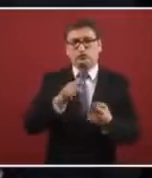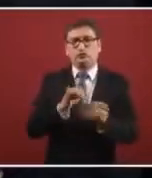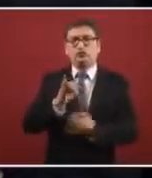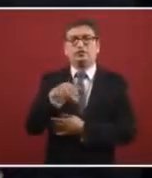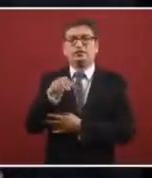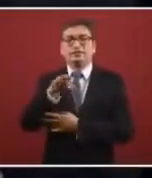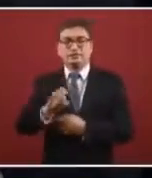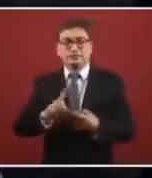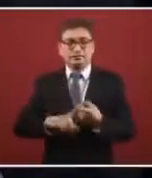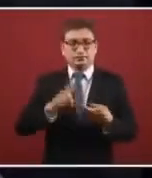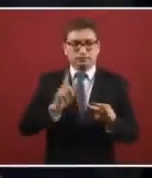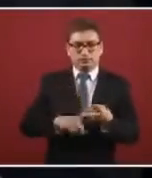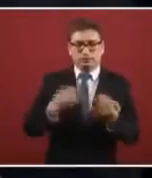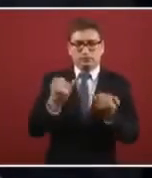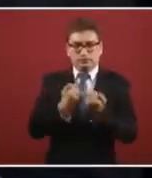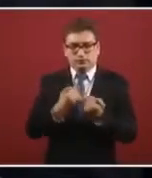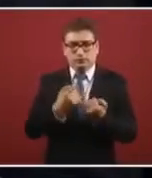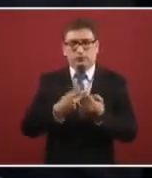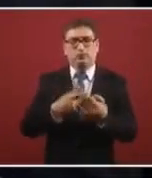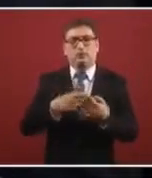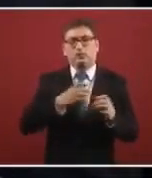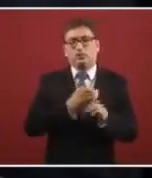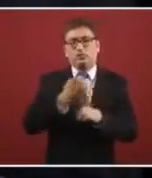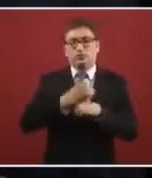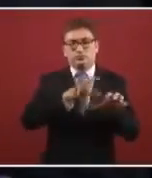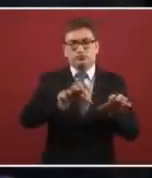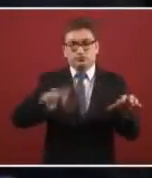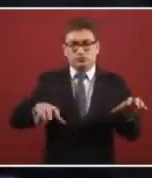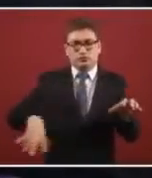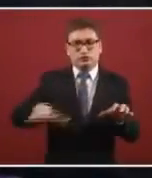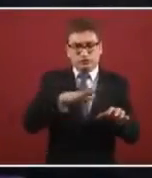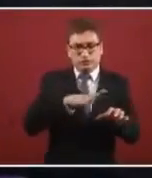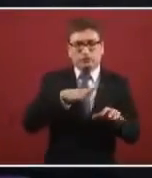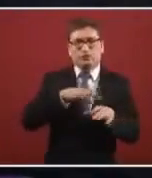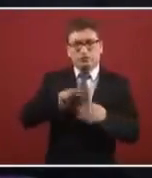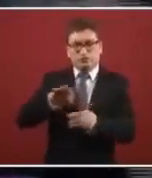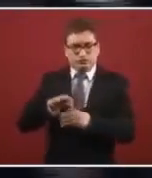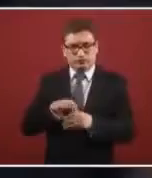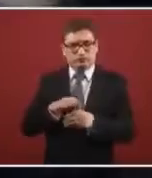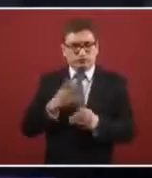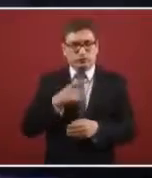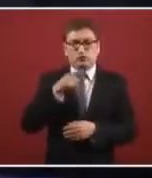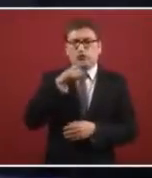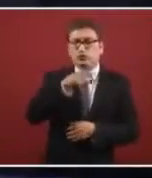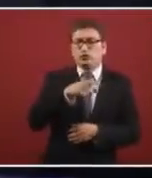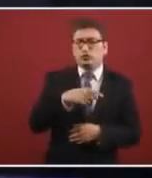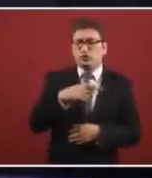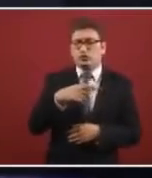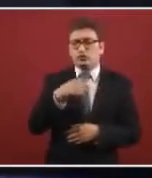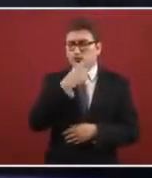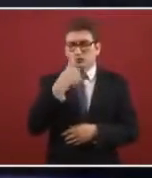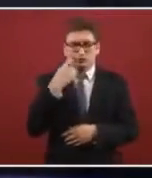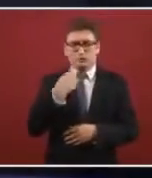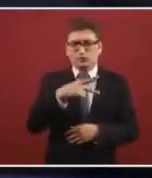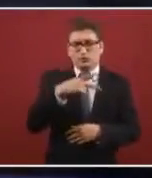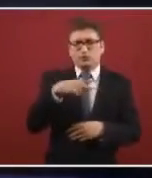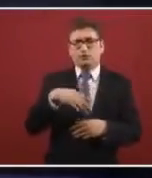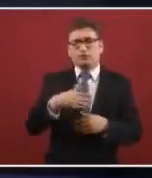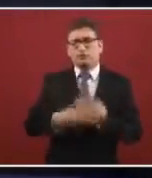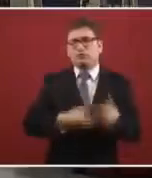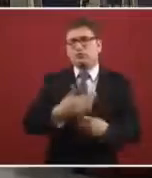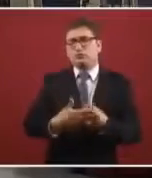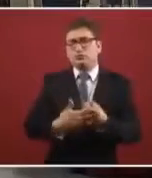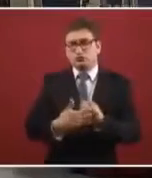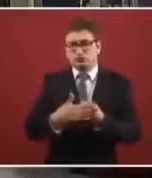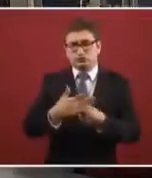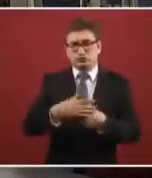los and that organismos the locales INE and the electorales. local Su opinión, electoral. presidente, So what sigue is your retrasando su opinion? postura Does it de llevar a cabo continue to legalmente la revocación